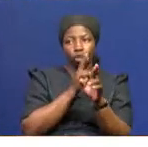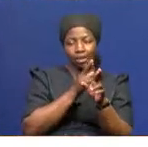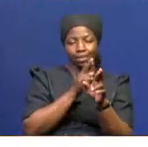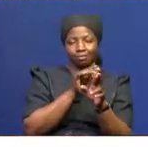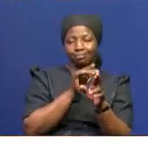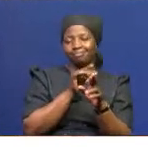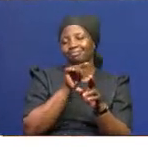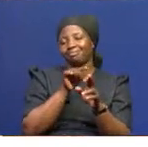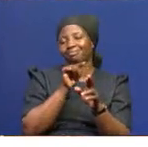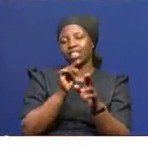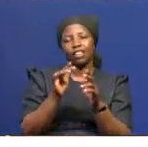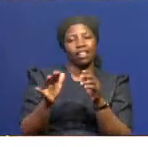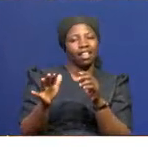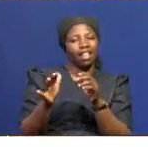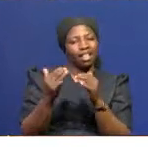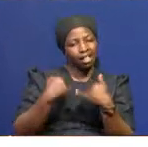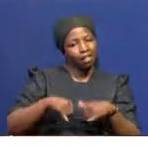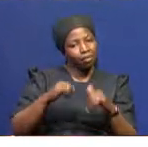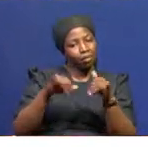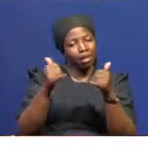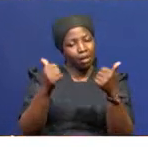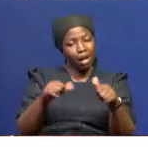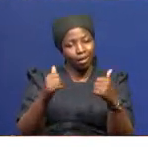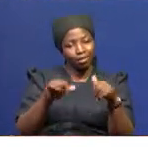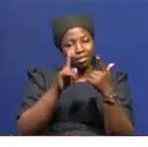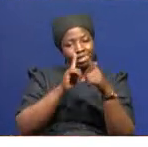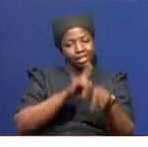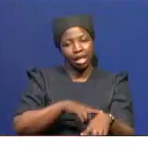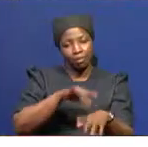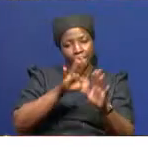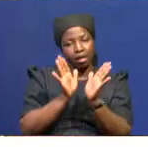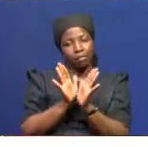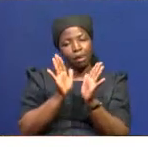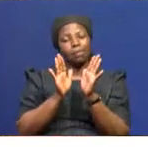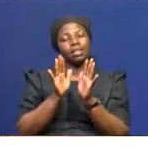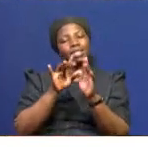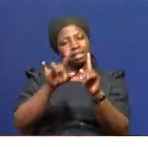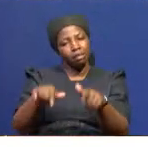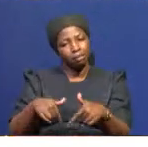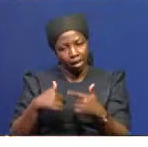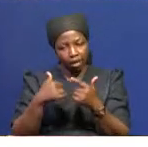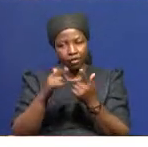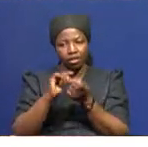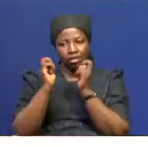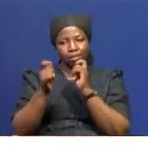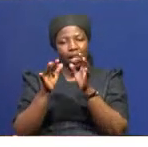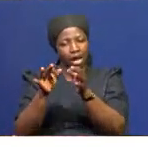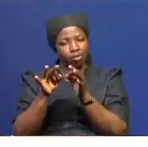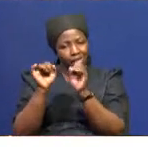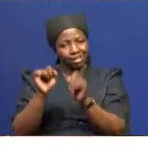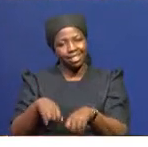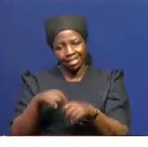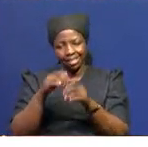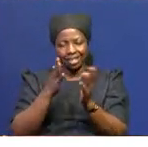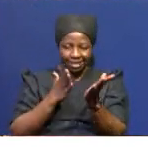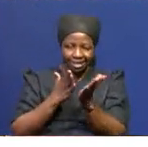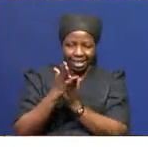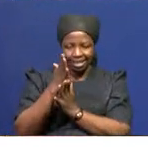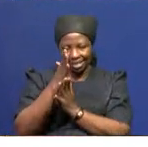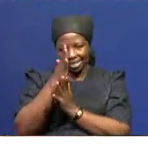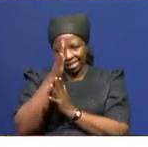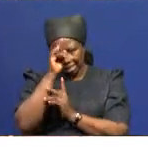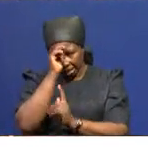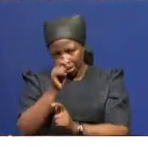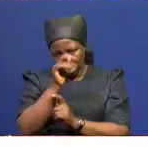unfulfilled, even as public demand for a reformed, accountable, and rights-respecting police service continues